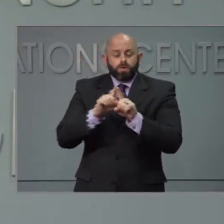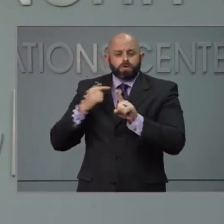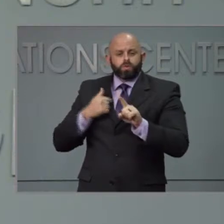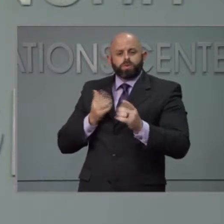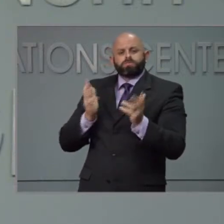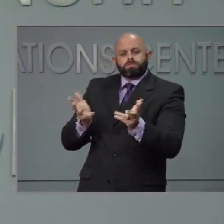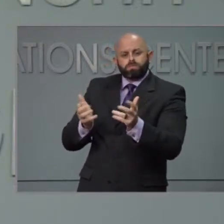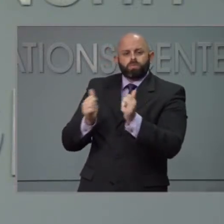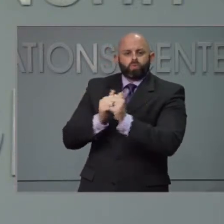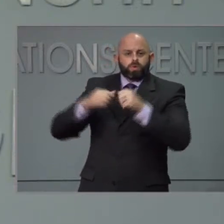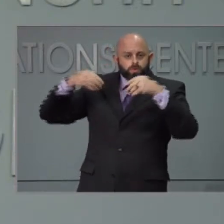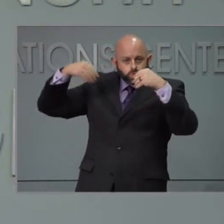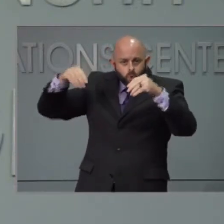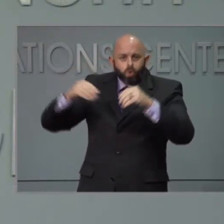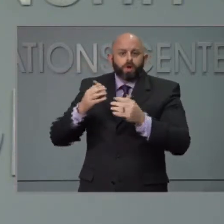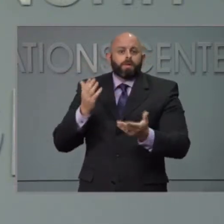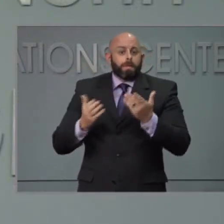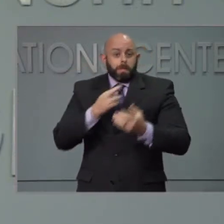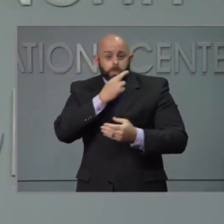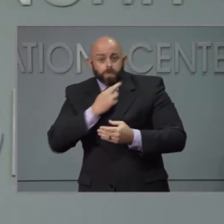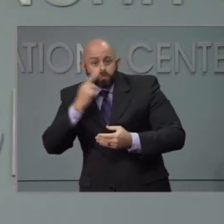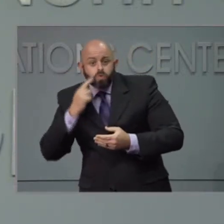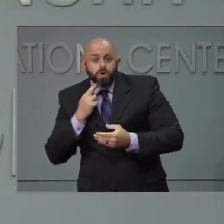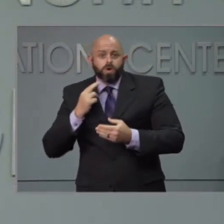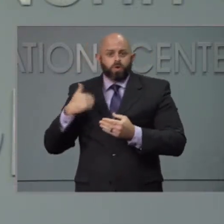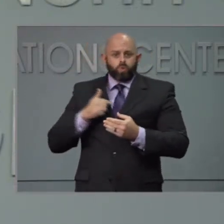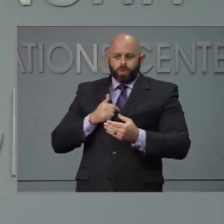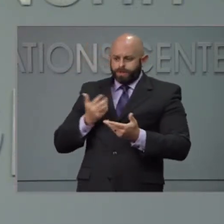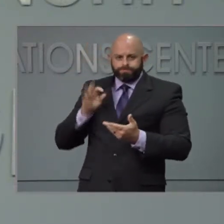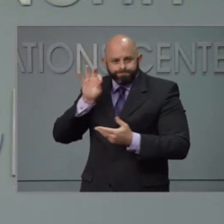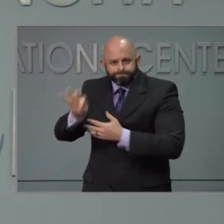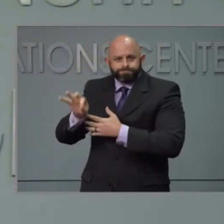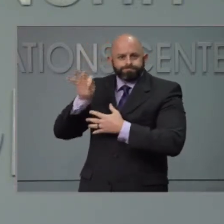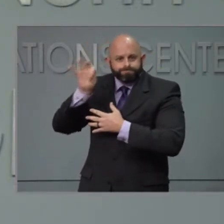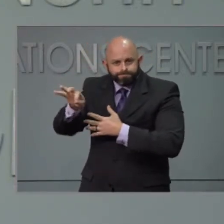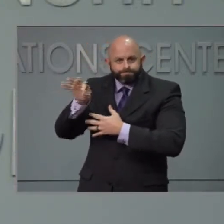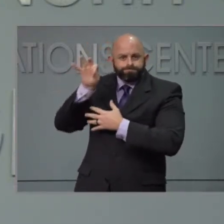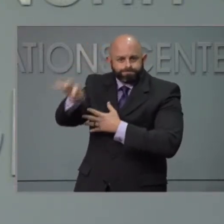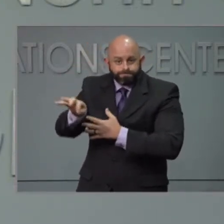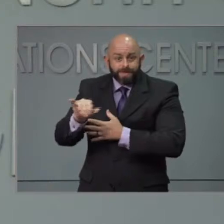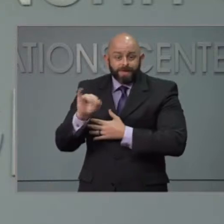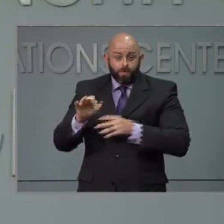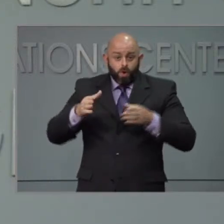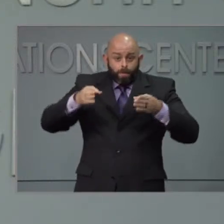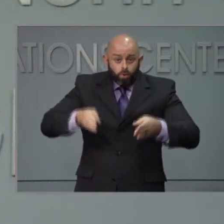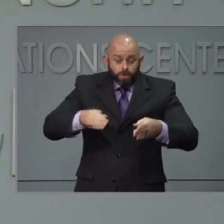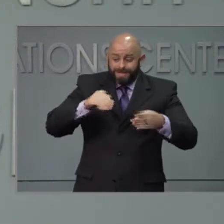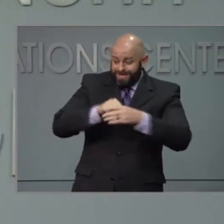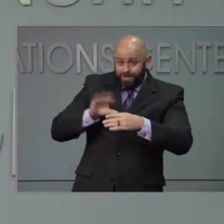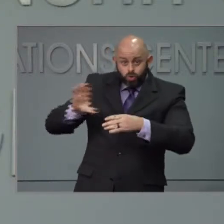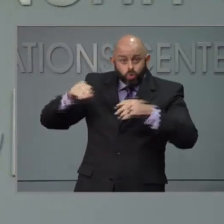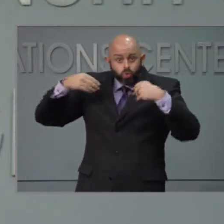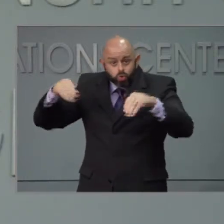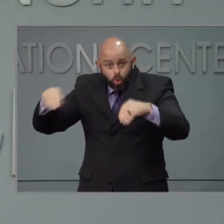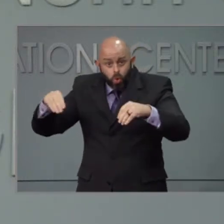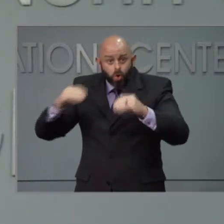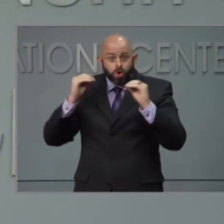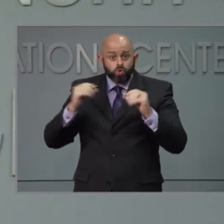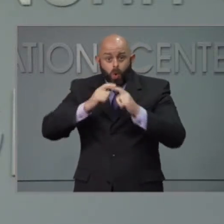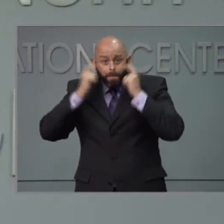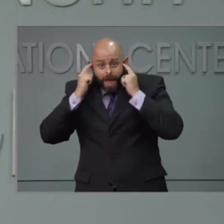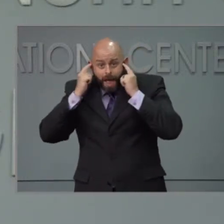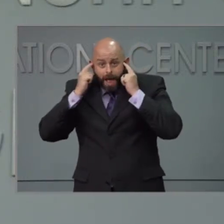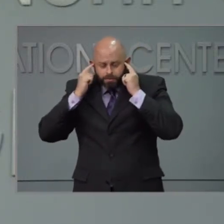their restaurant or grocery store or drugstore or whatever it is, that all of them are wearing the